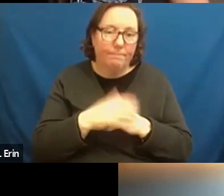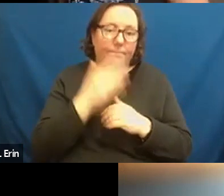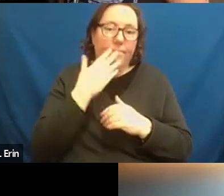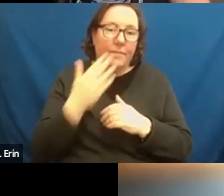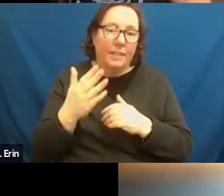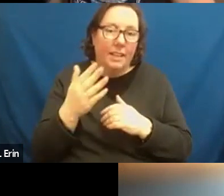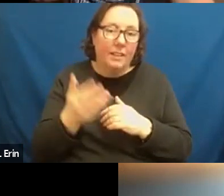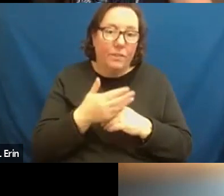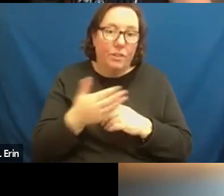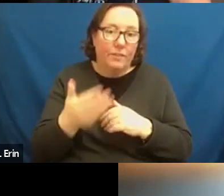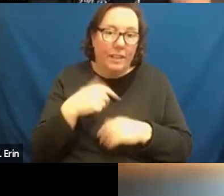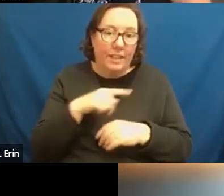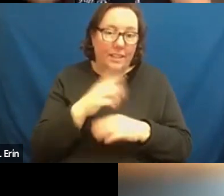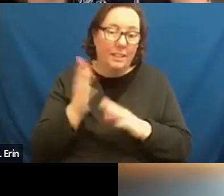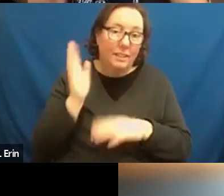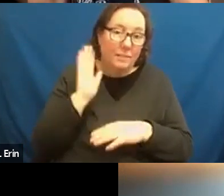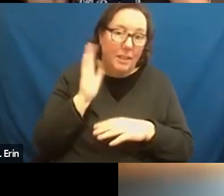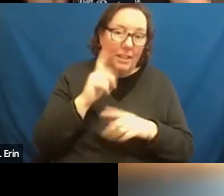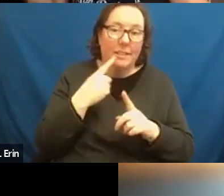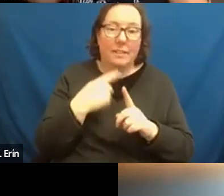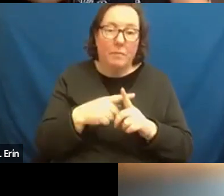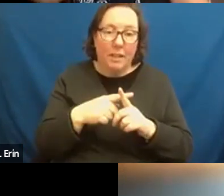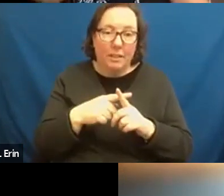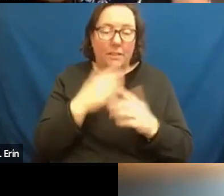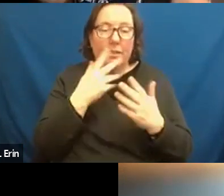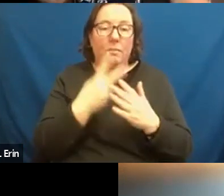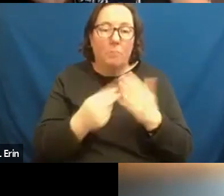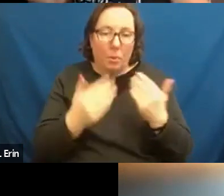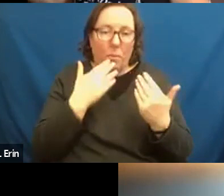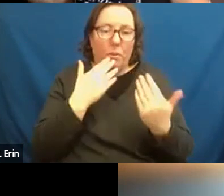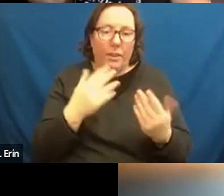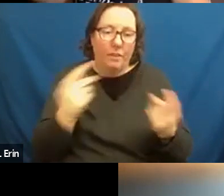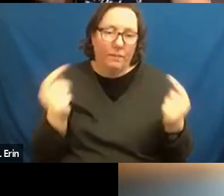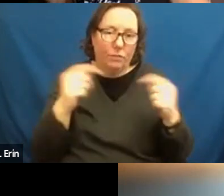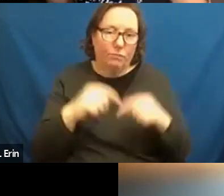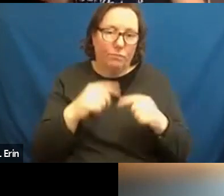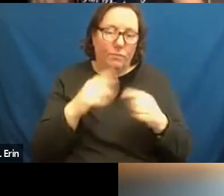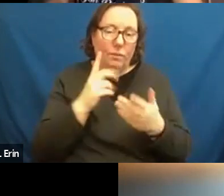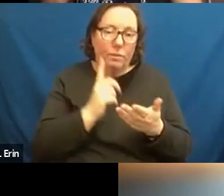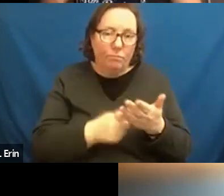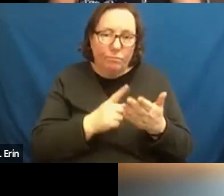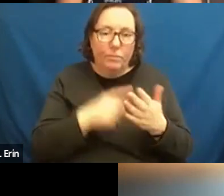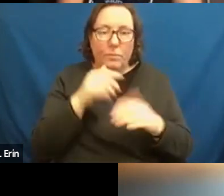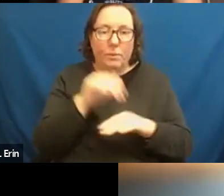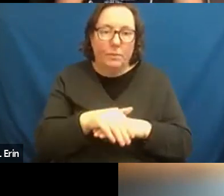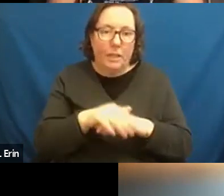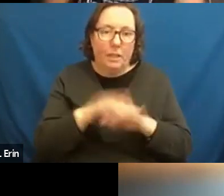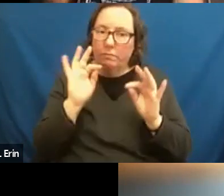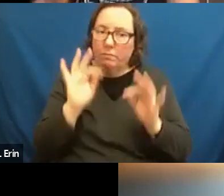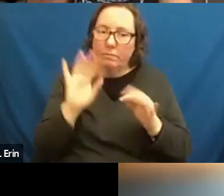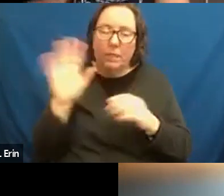that invitation to us previously, but thank you both very much for being with us tonight.